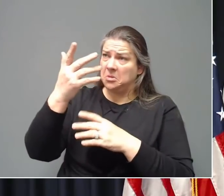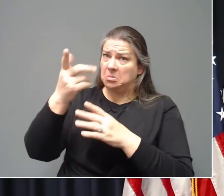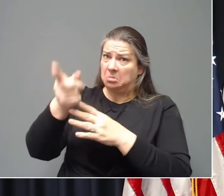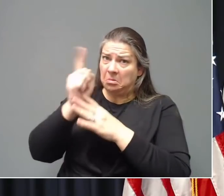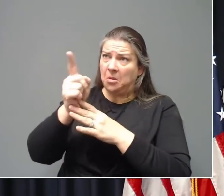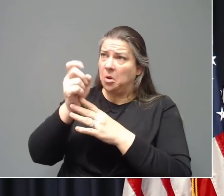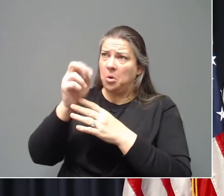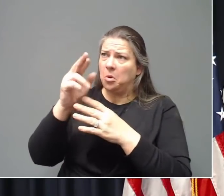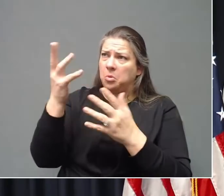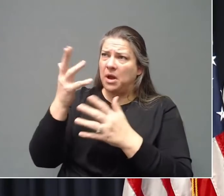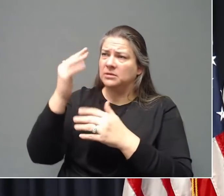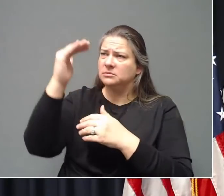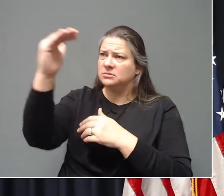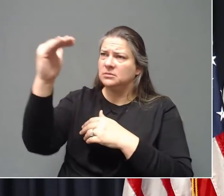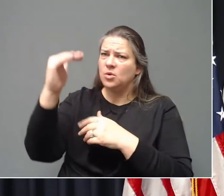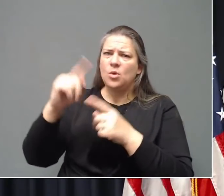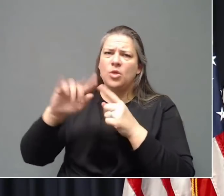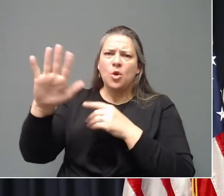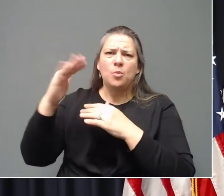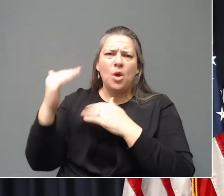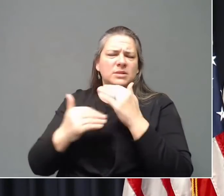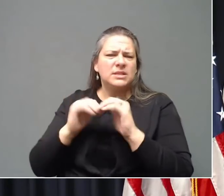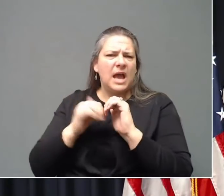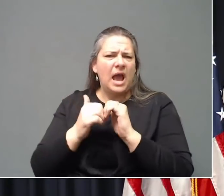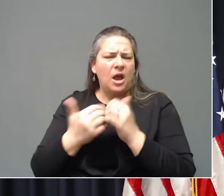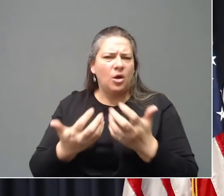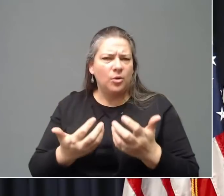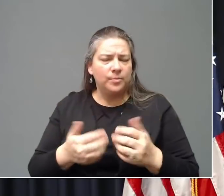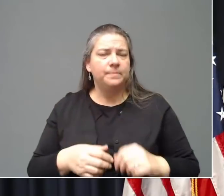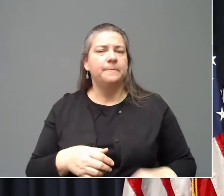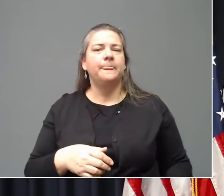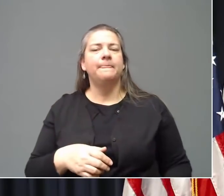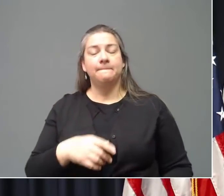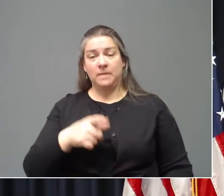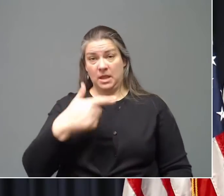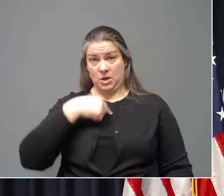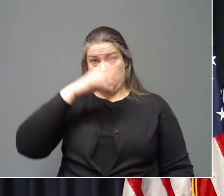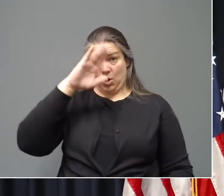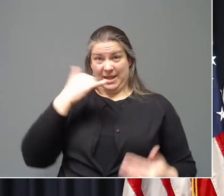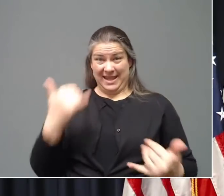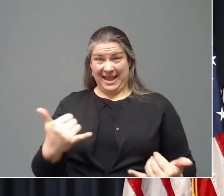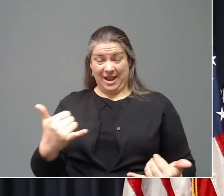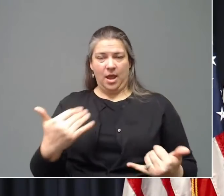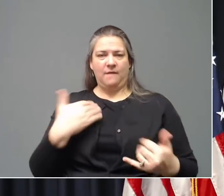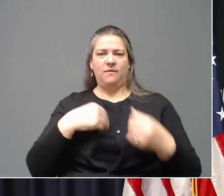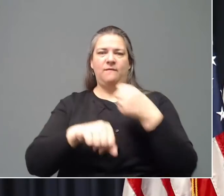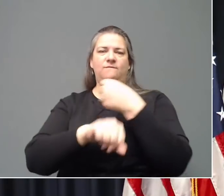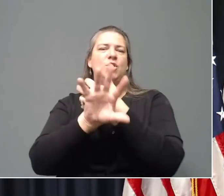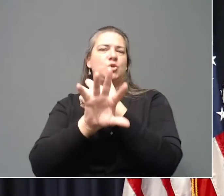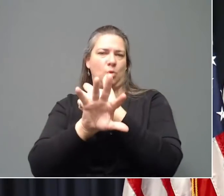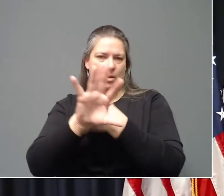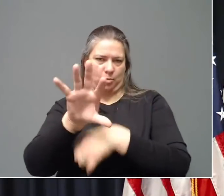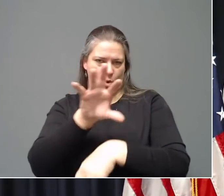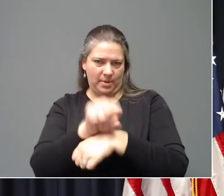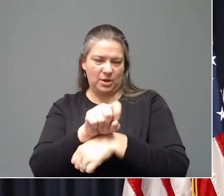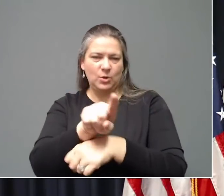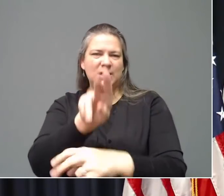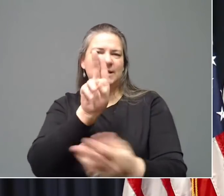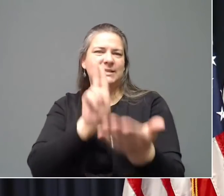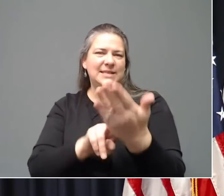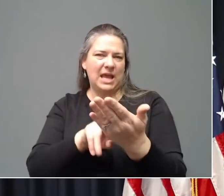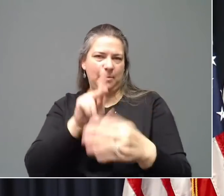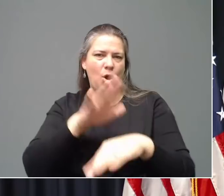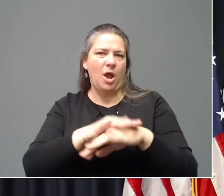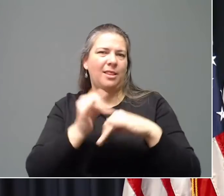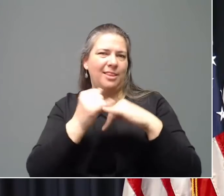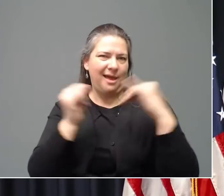Thank you. I know we're now doing virtual appointments that folks can sign up for online. I think the point's